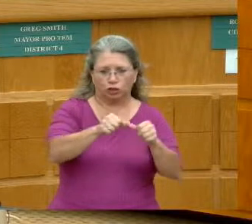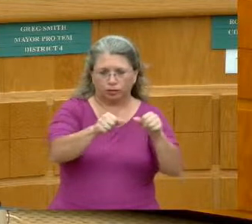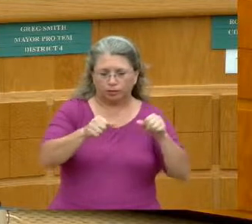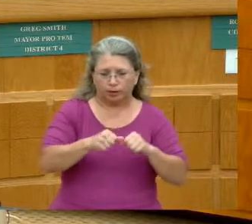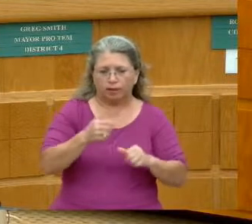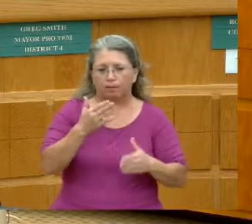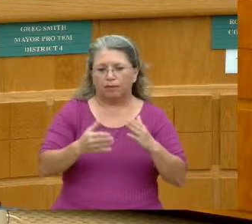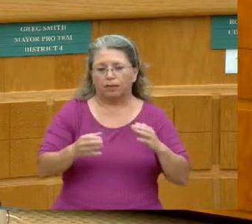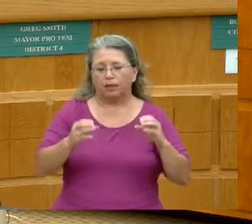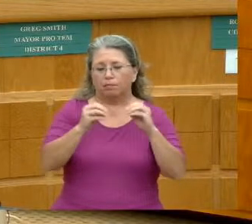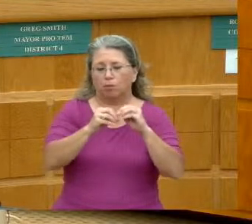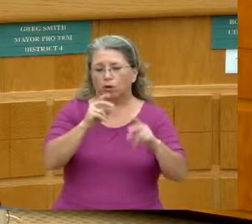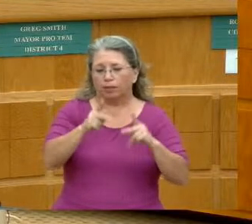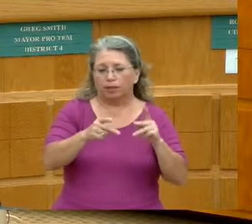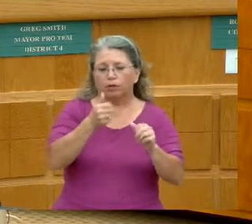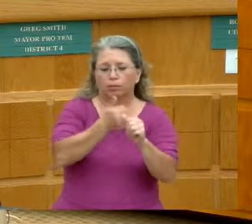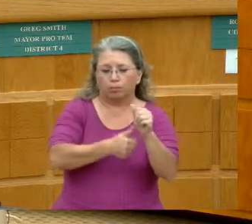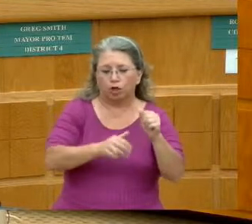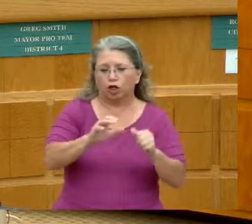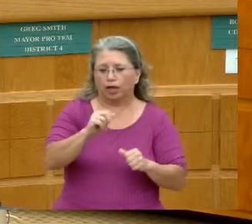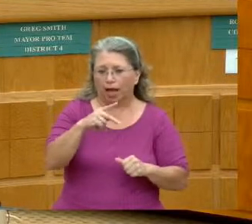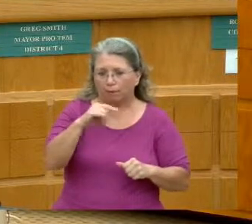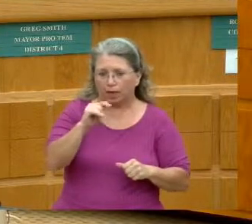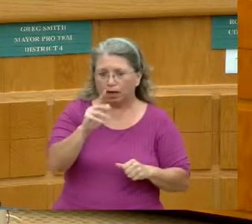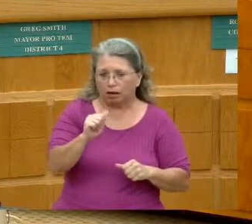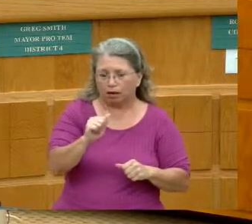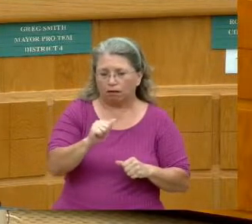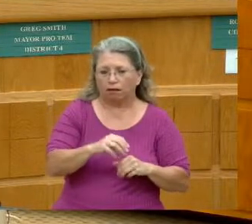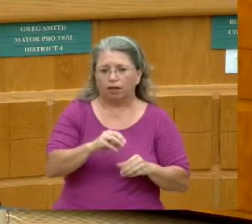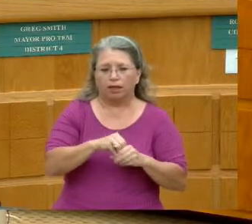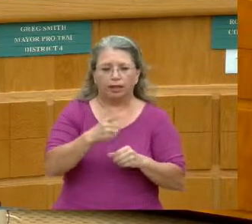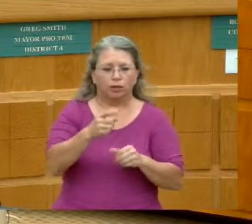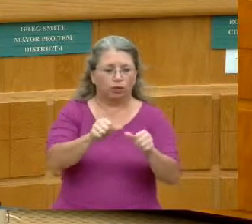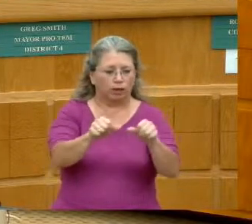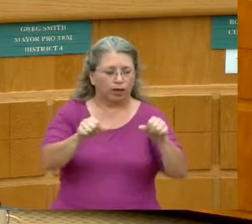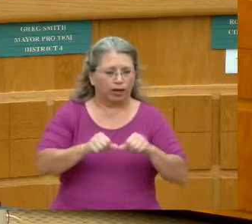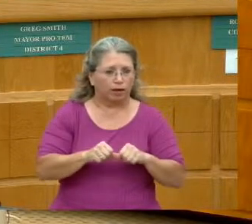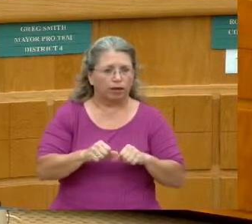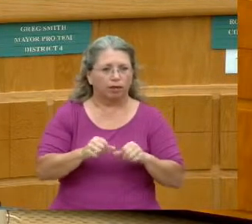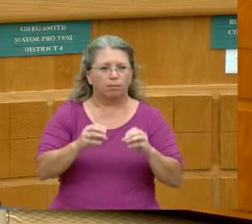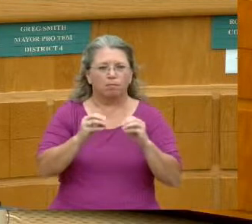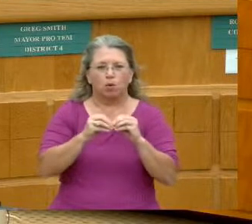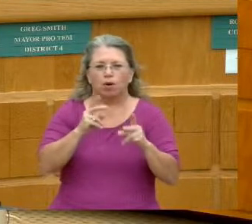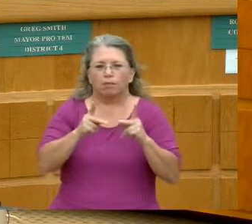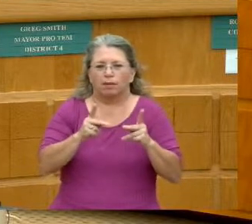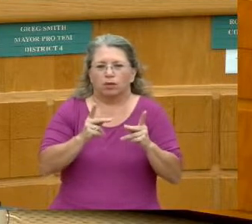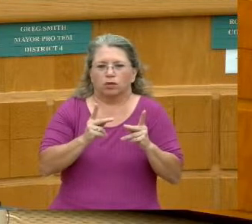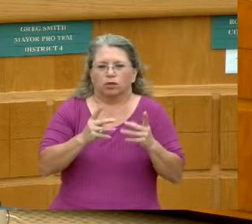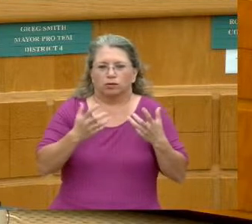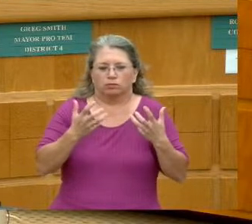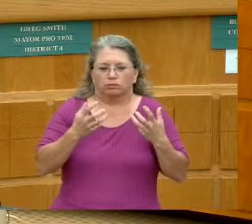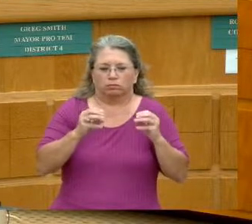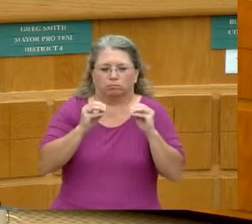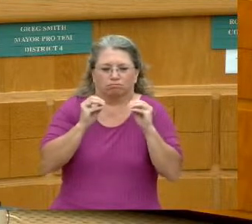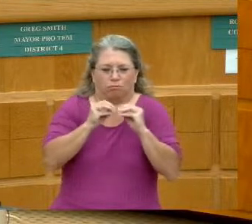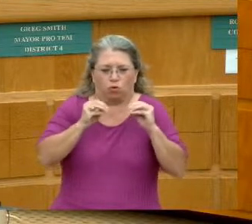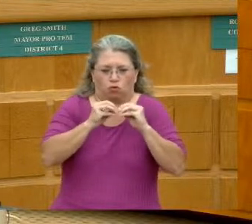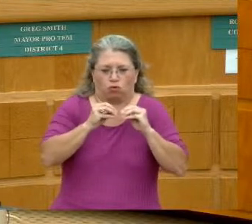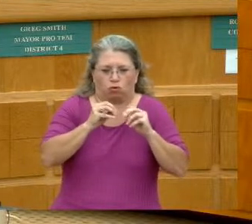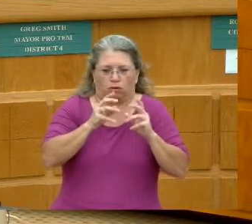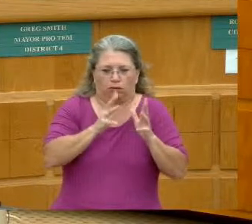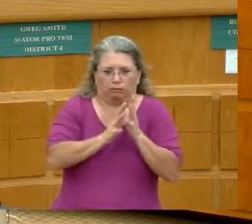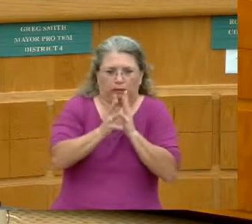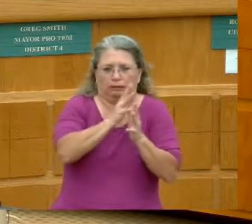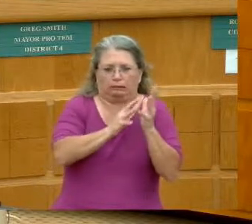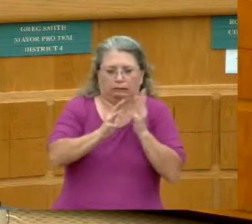per capita in that area, or the area of population is more dense in that space. Sometimes it's a